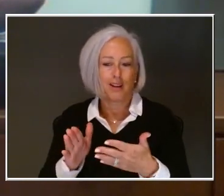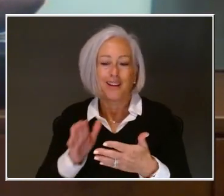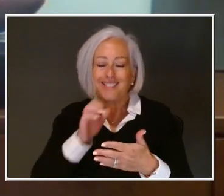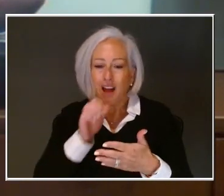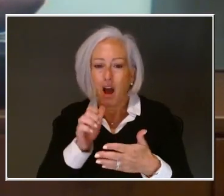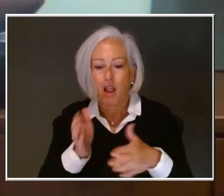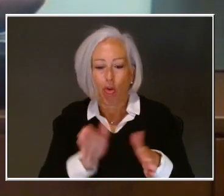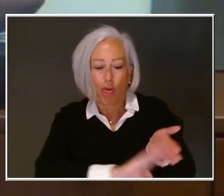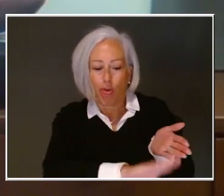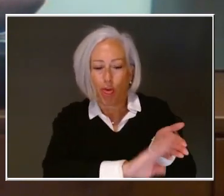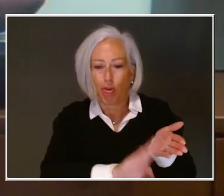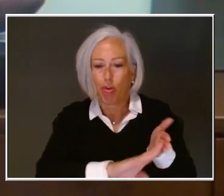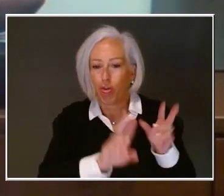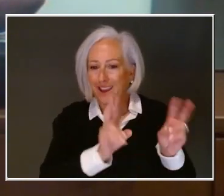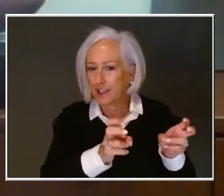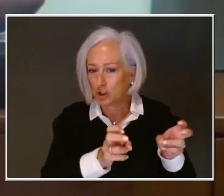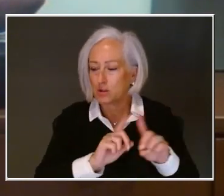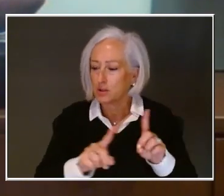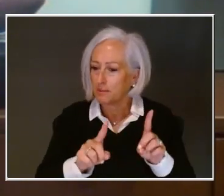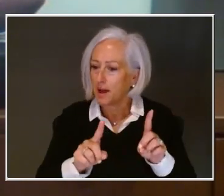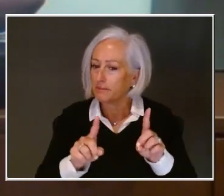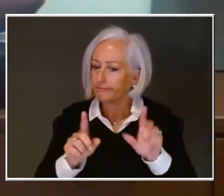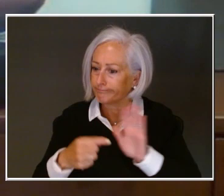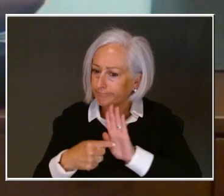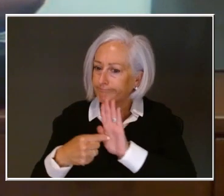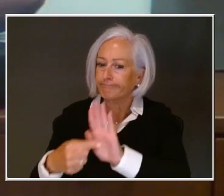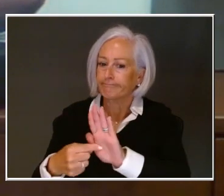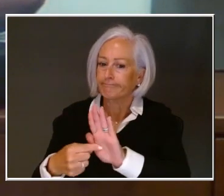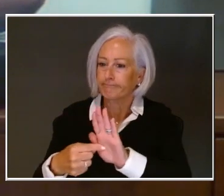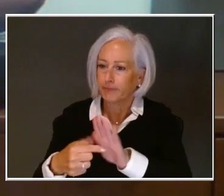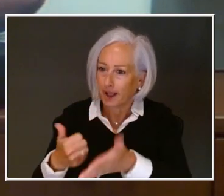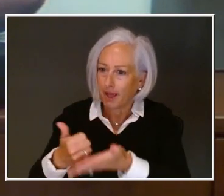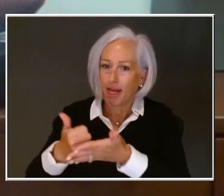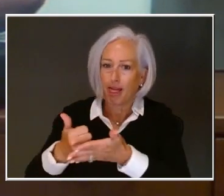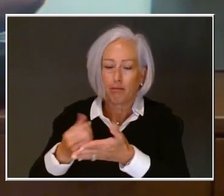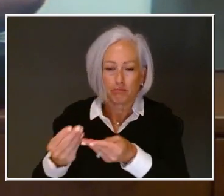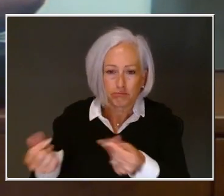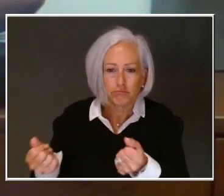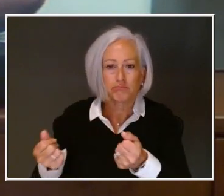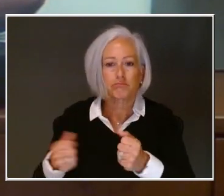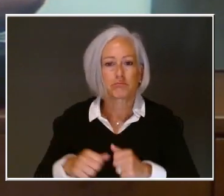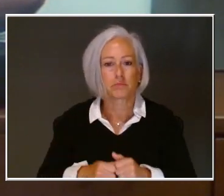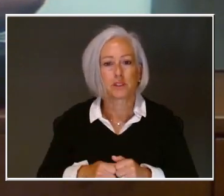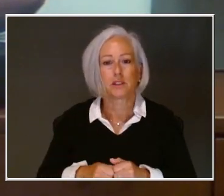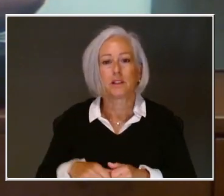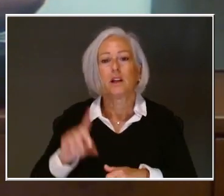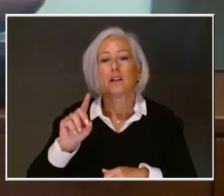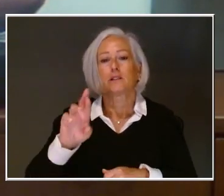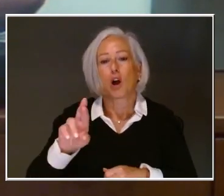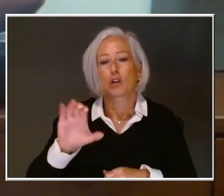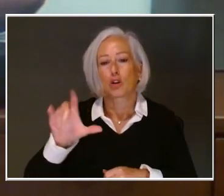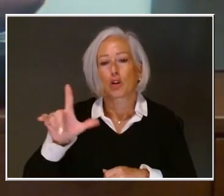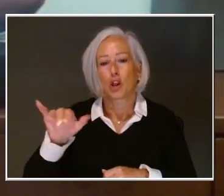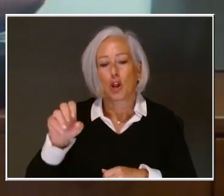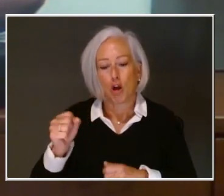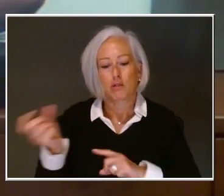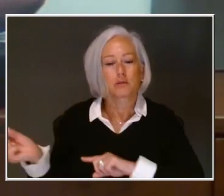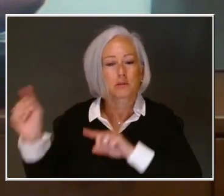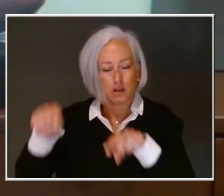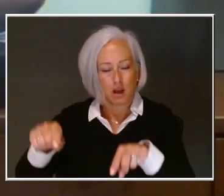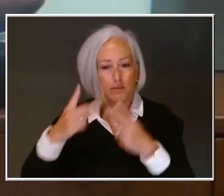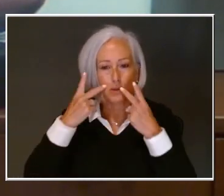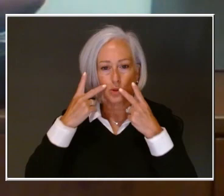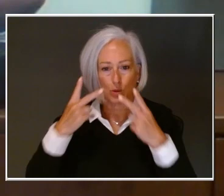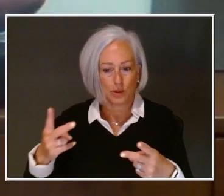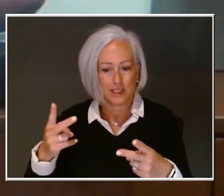psychiatrist that Dr. Kloss with University of Kansas Health System who comes out and sees our athletes in the training room.